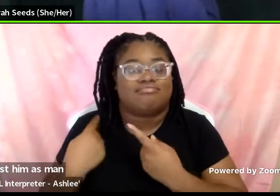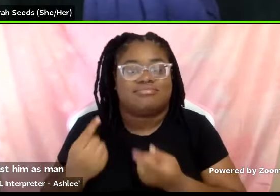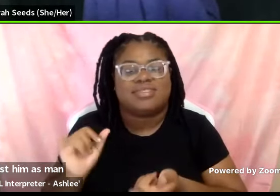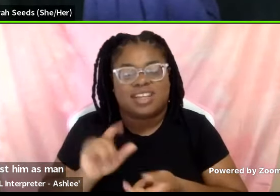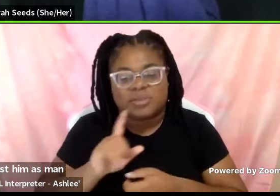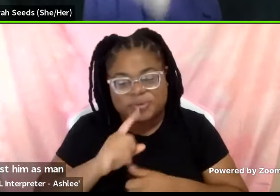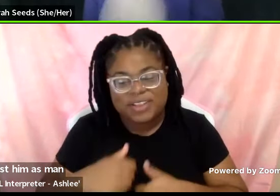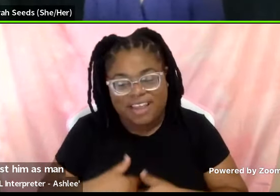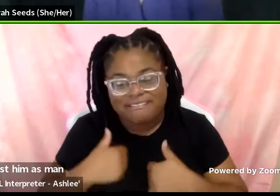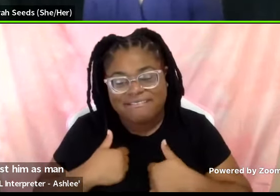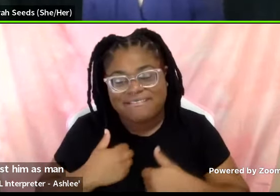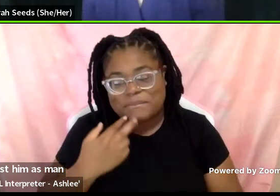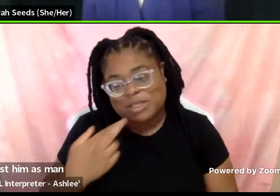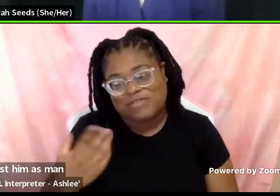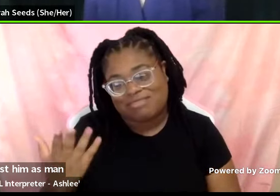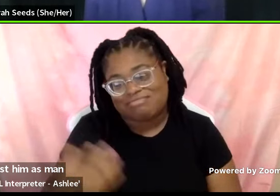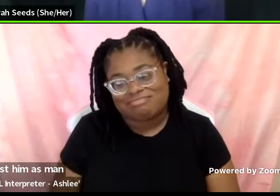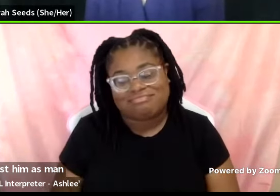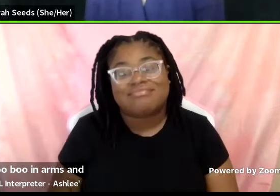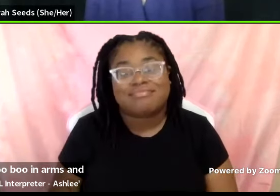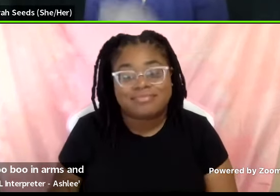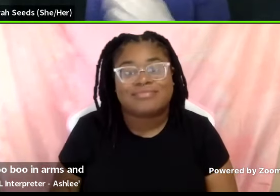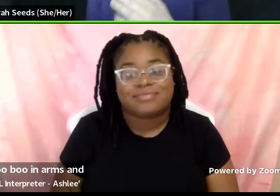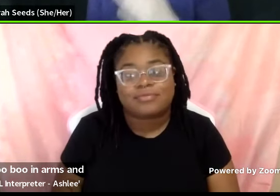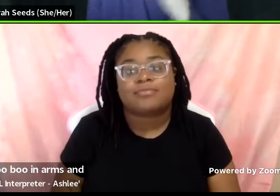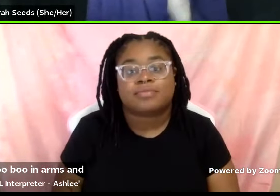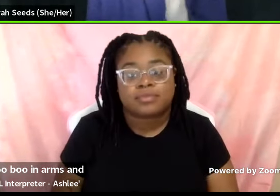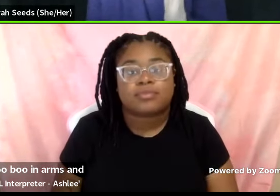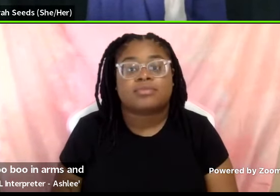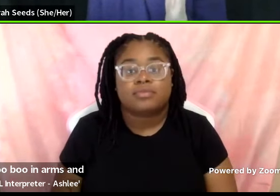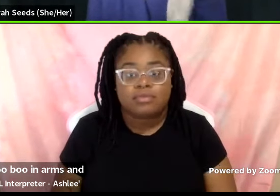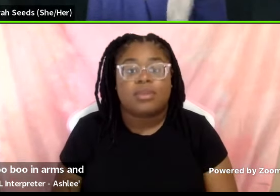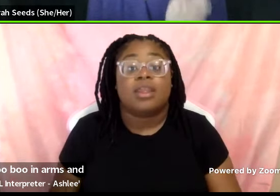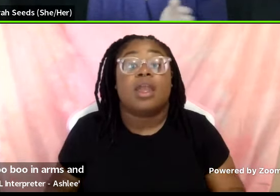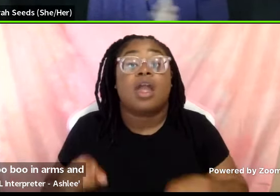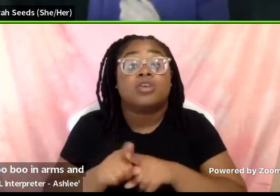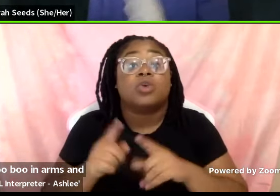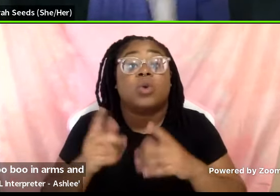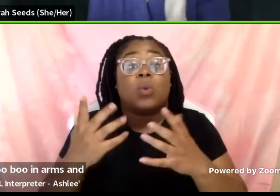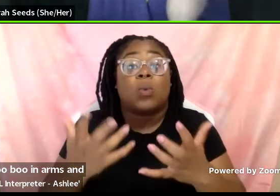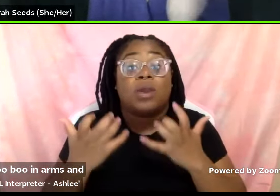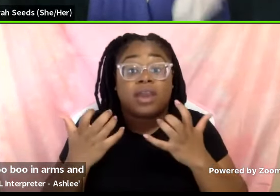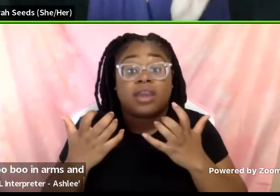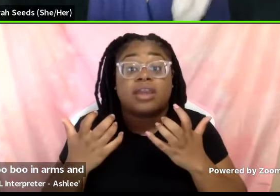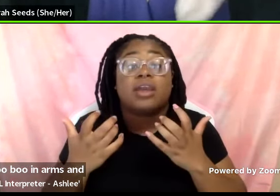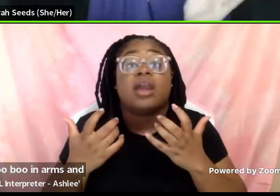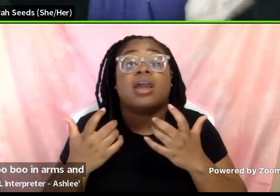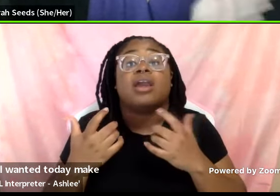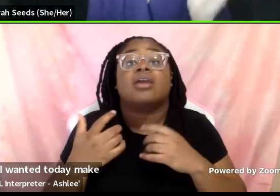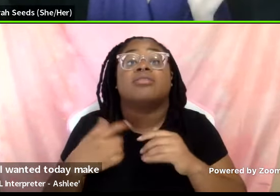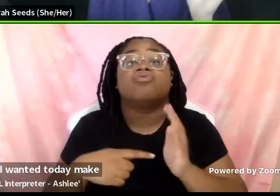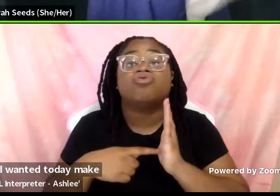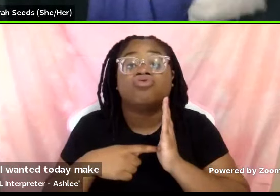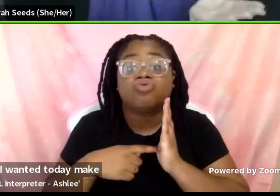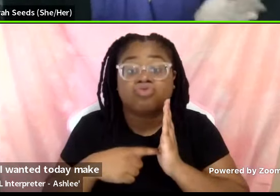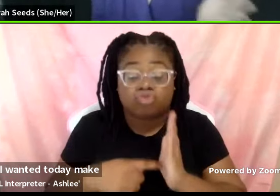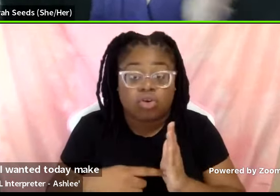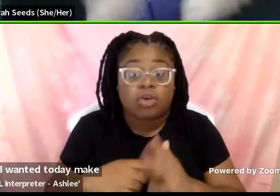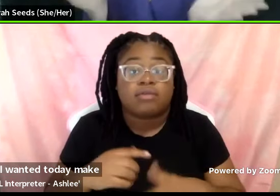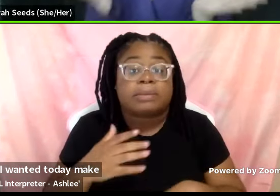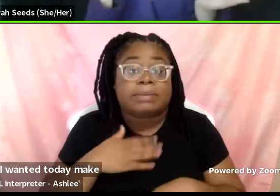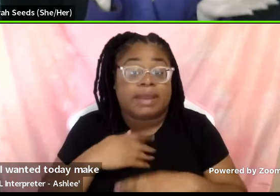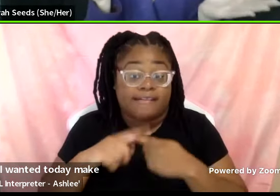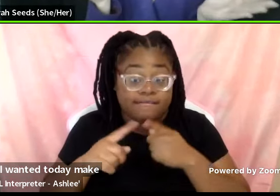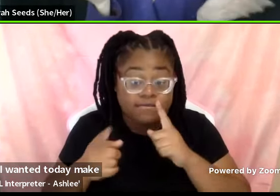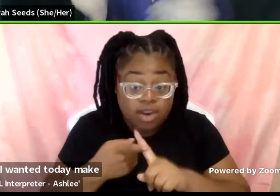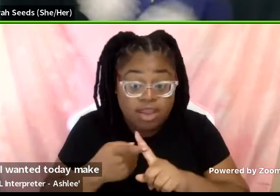honest. We're BFFs. But I also wanted to make sure, not only did I want to cast my friends, but I want to cast the best people for the role, the